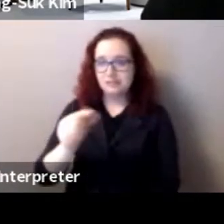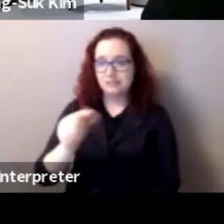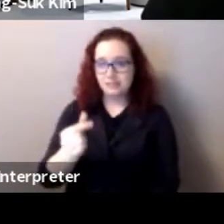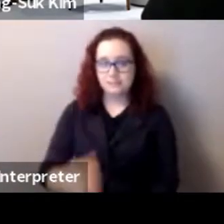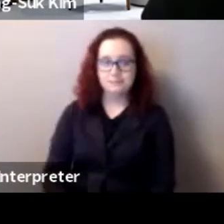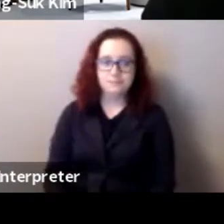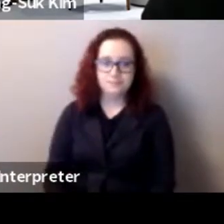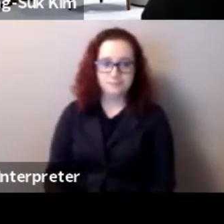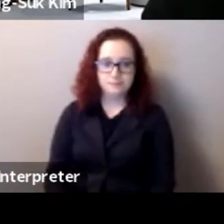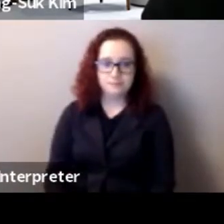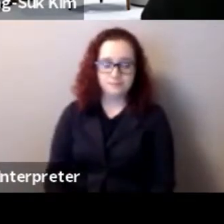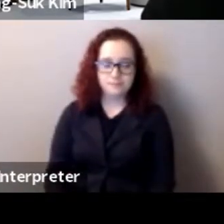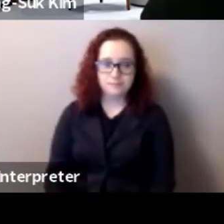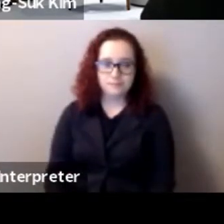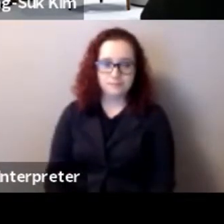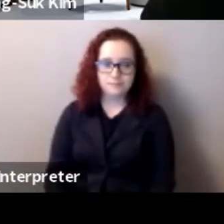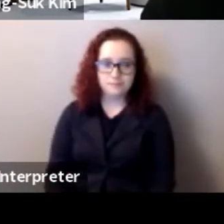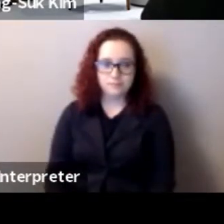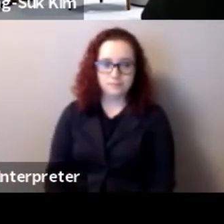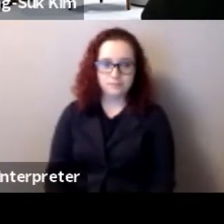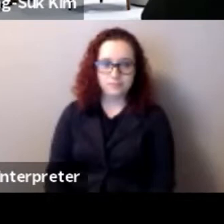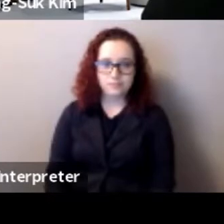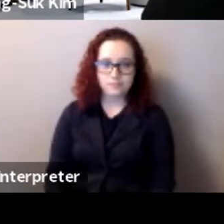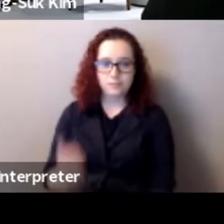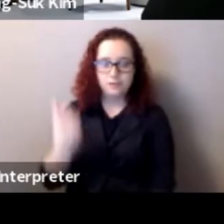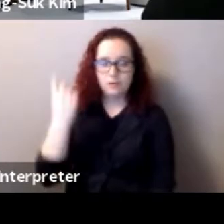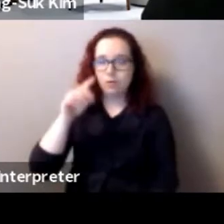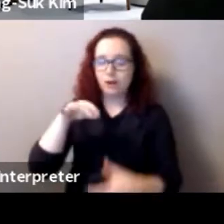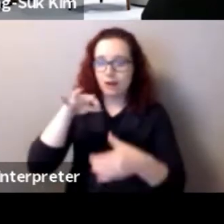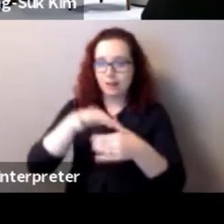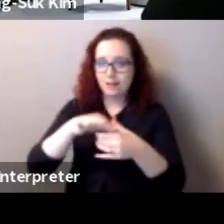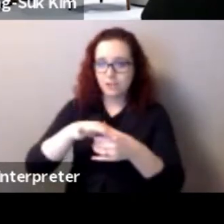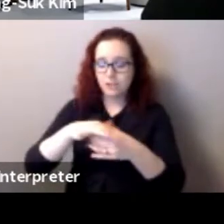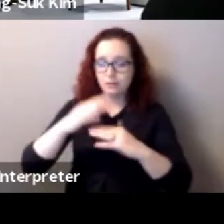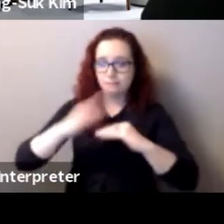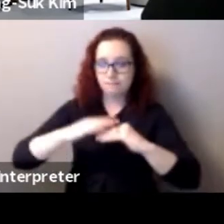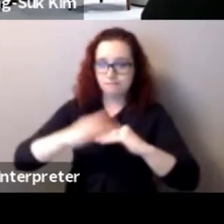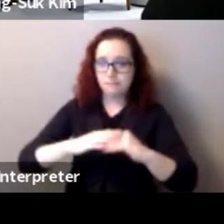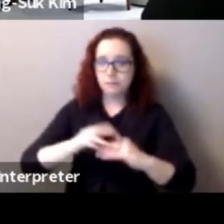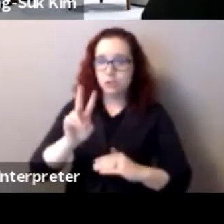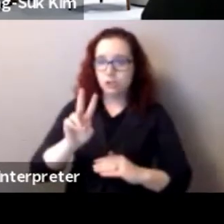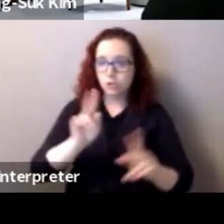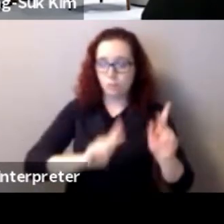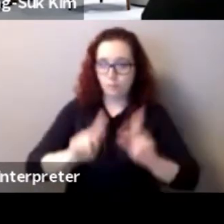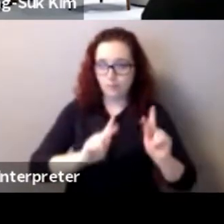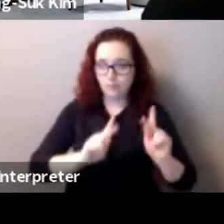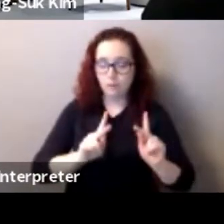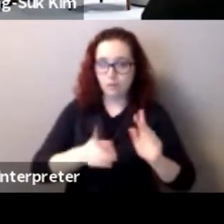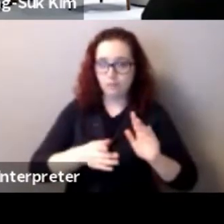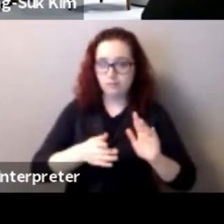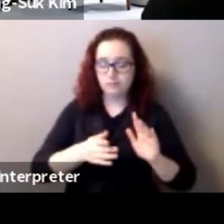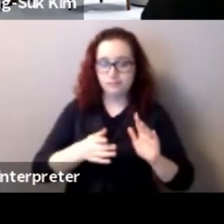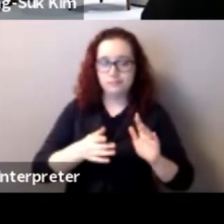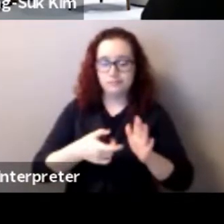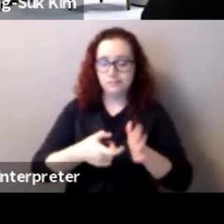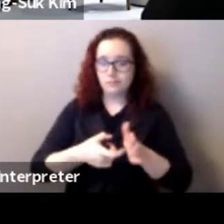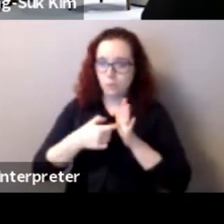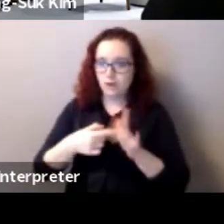For your elections, every position that's up for election must have 2 or more candidates. This is required by AERA